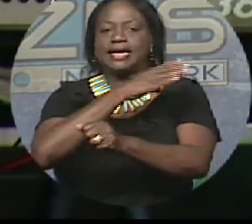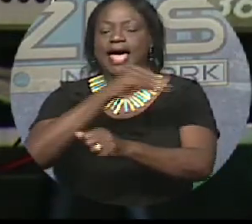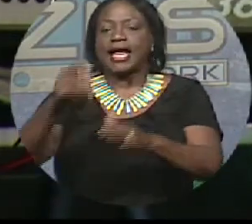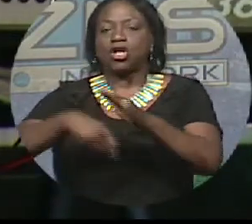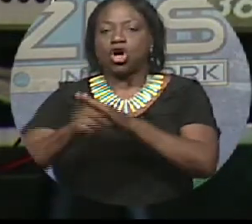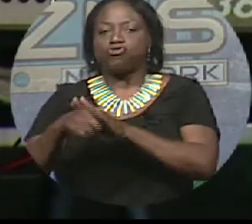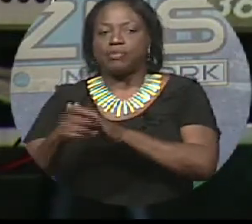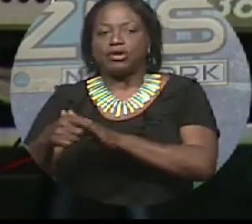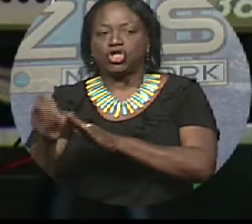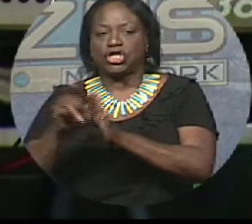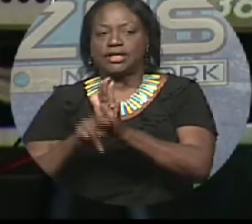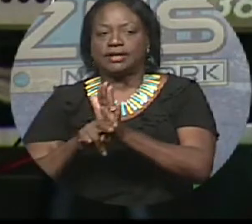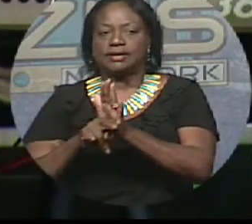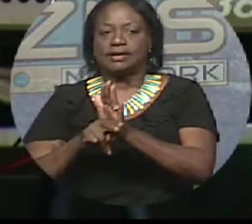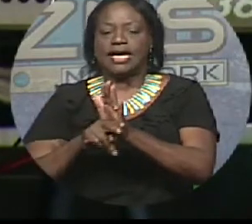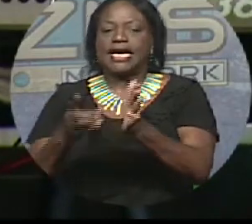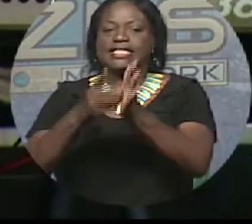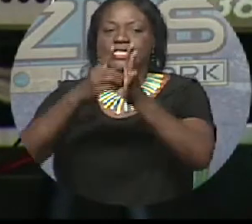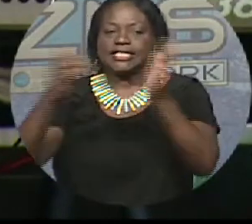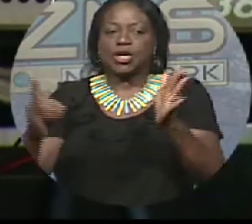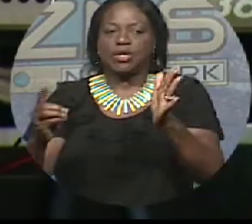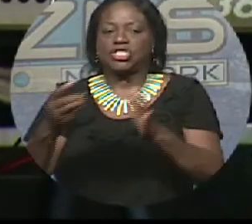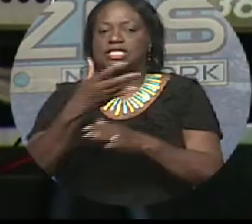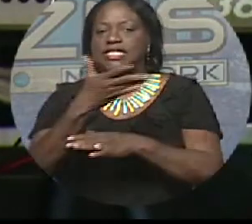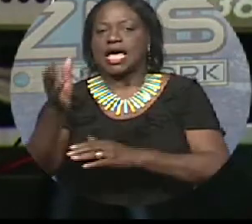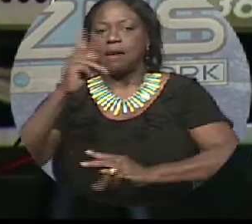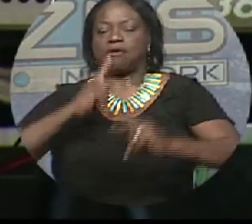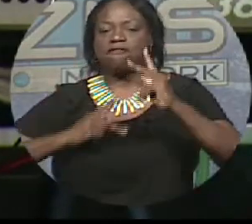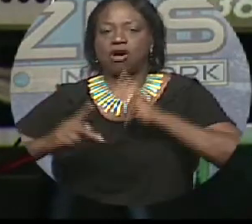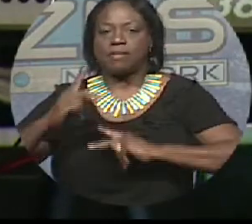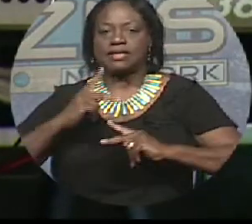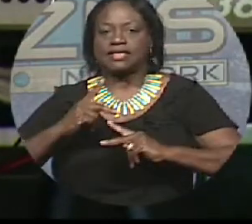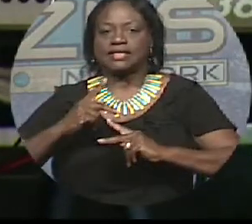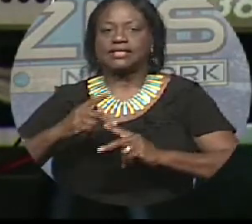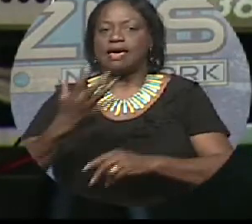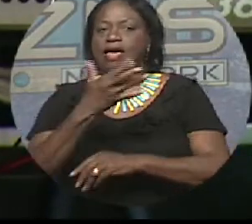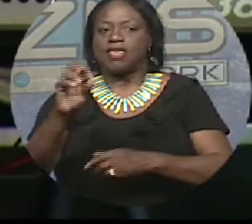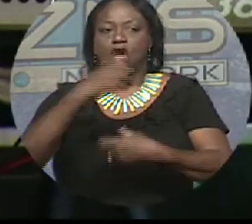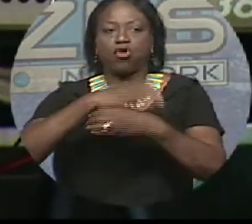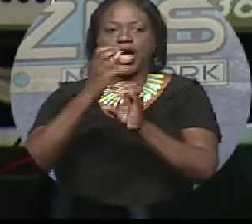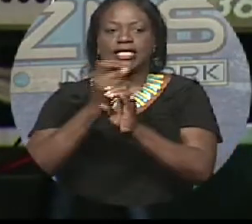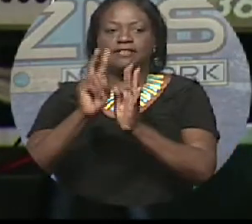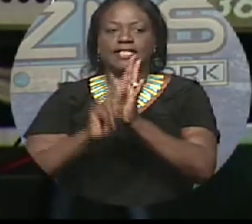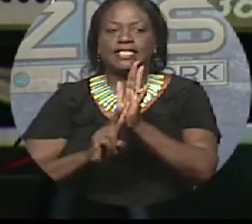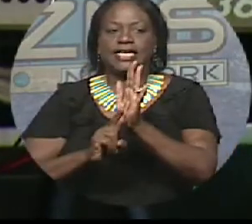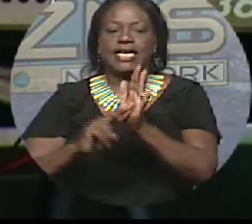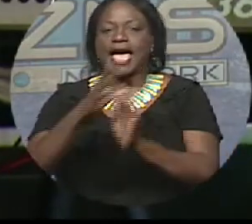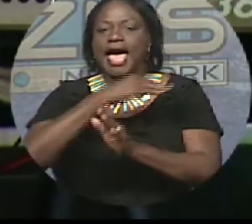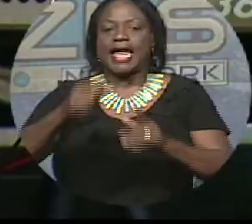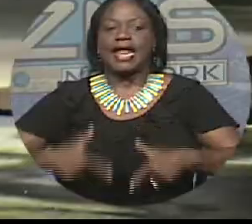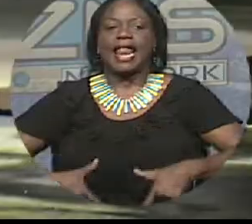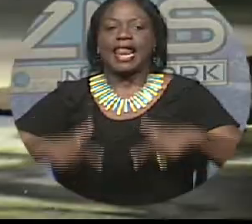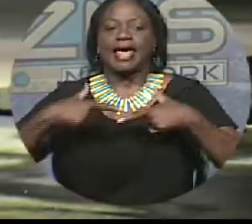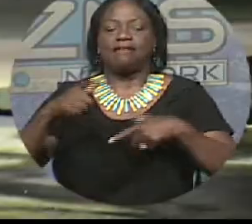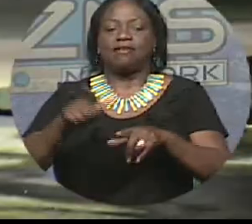contribution distinguishes their performance, their creativity, and lifelong